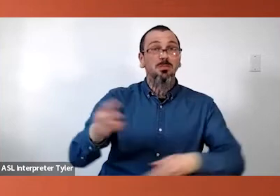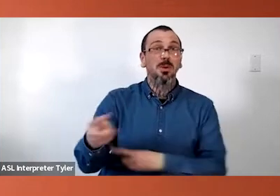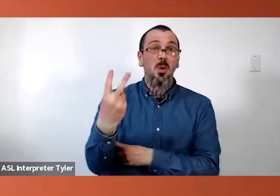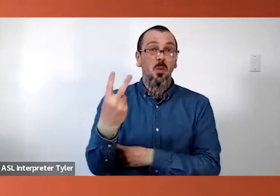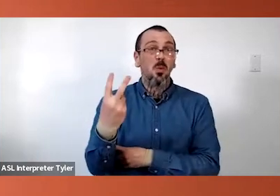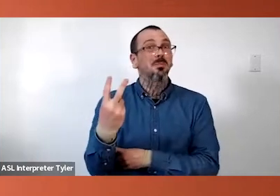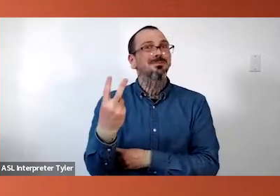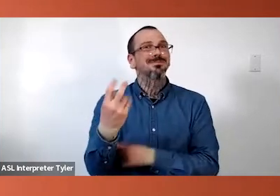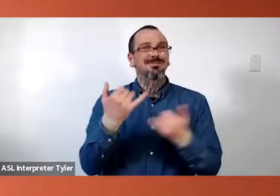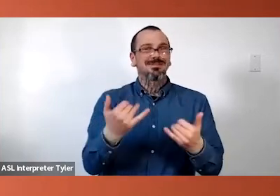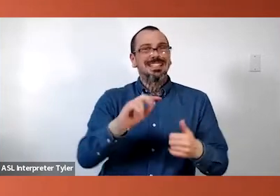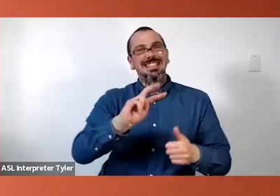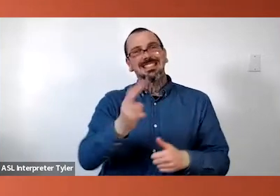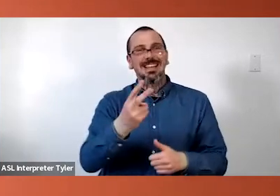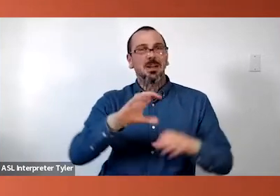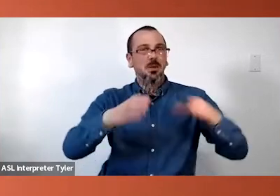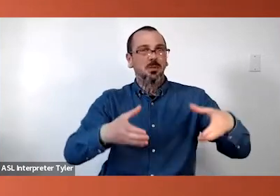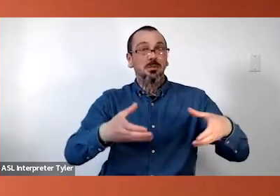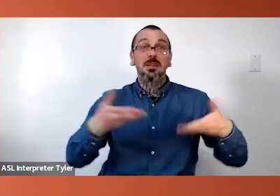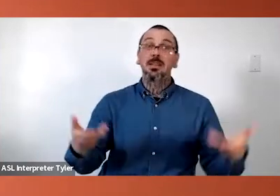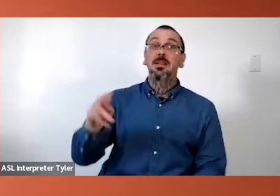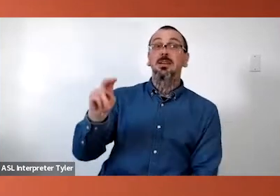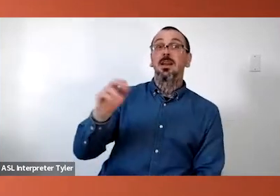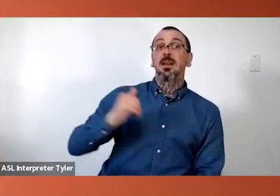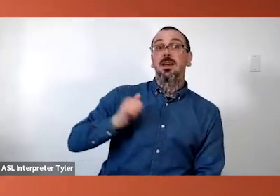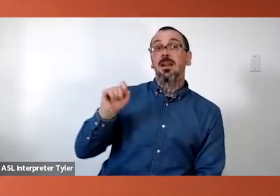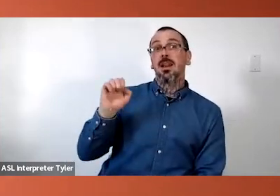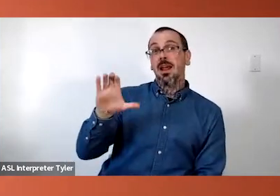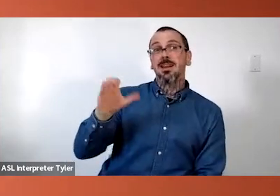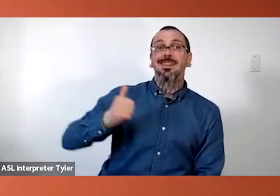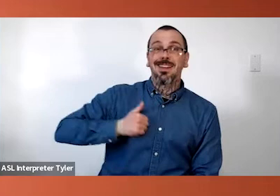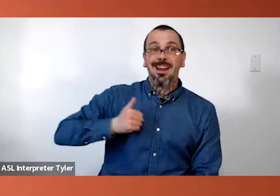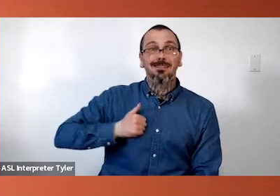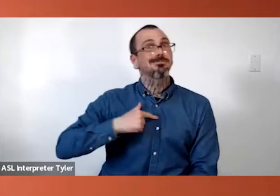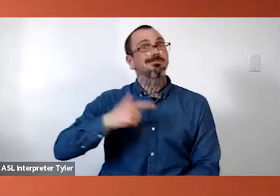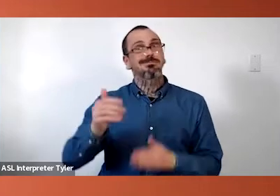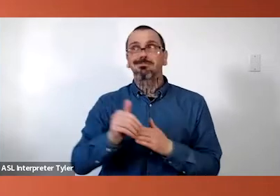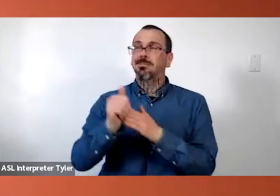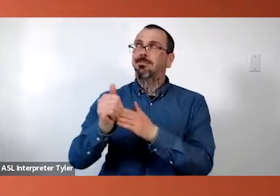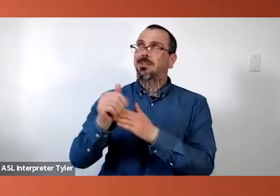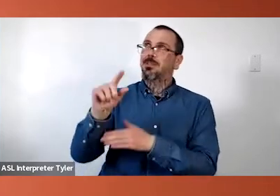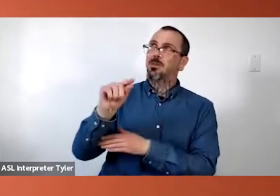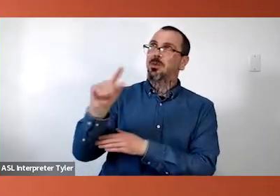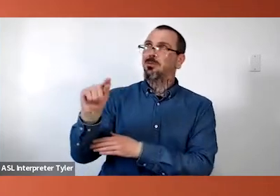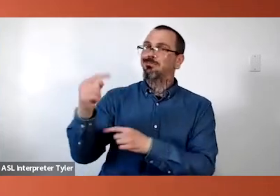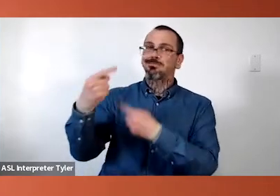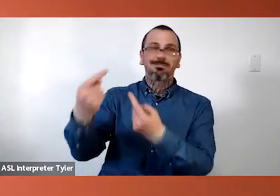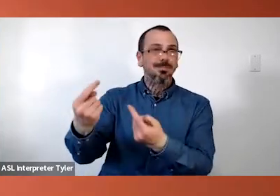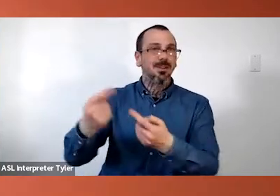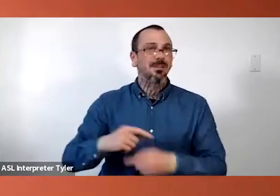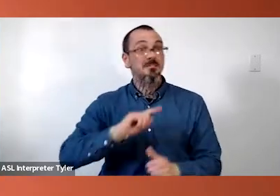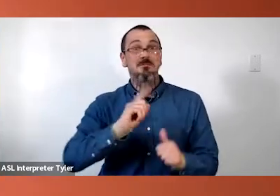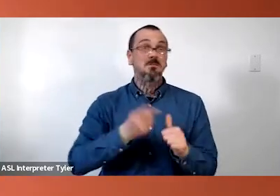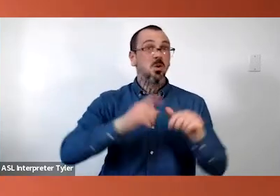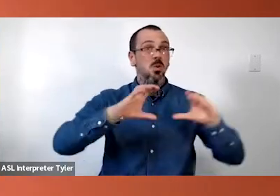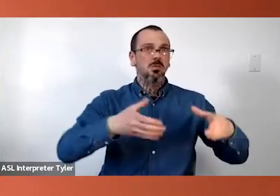Atlantic Canada since 2020. The first one was kind of a rough go just because COVID